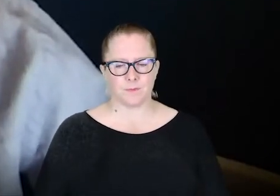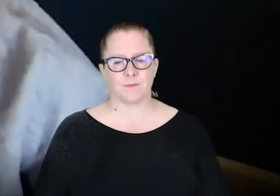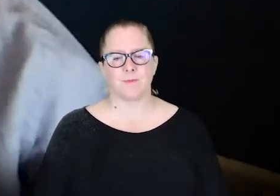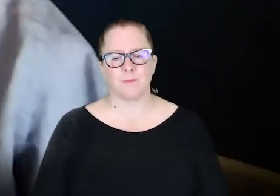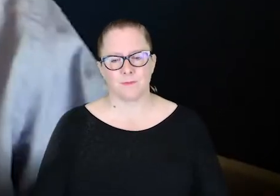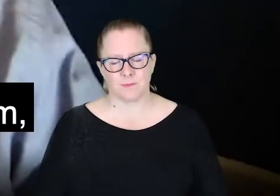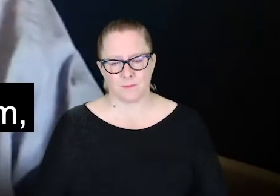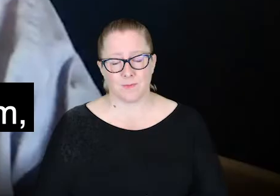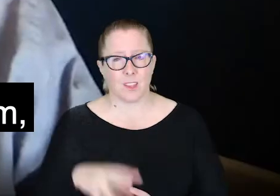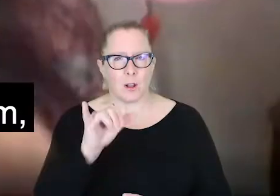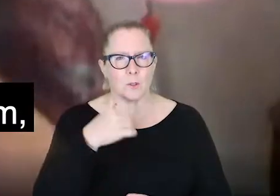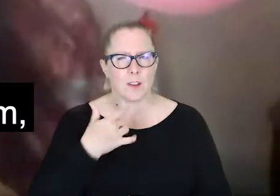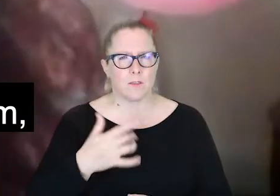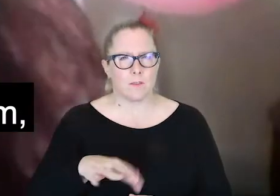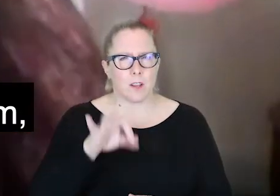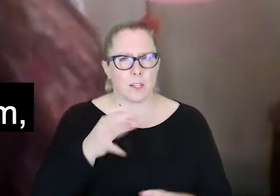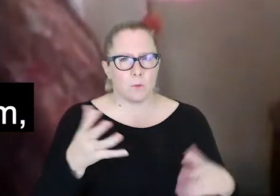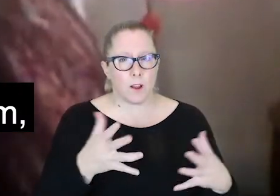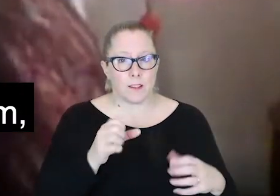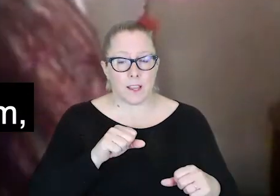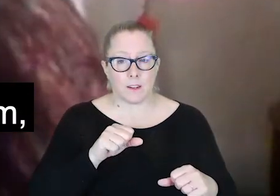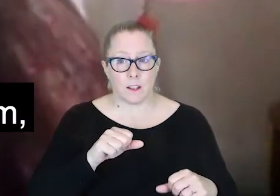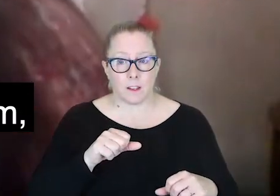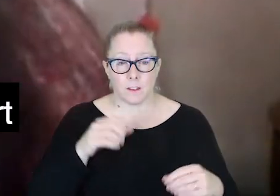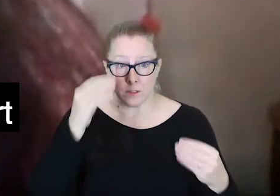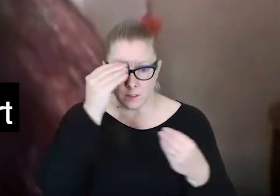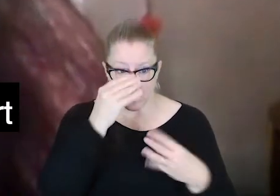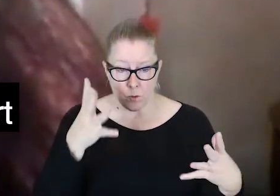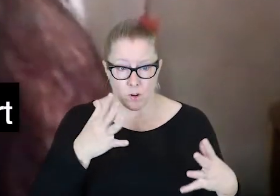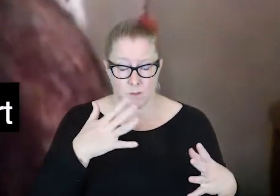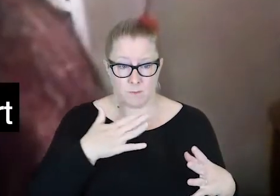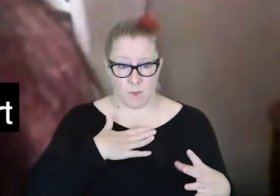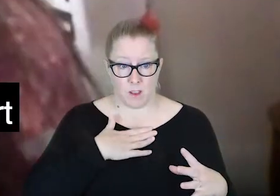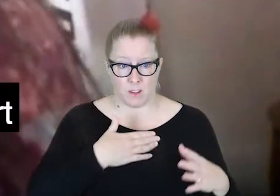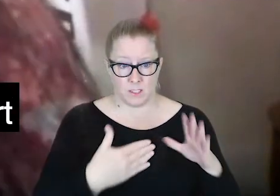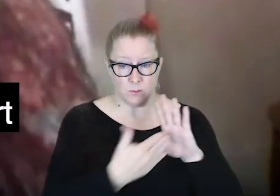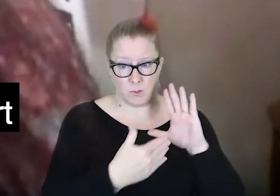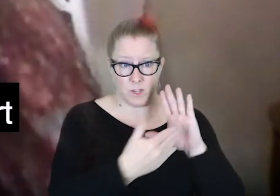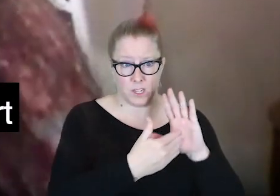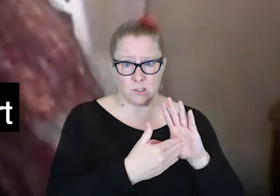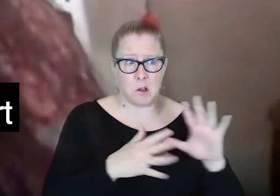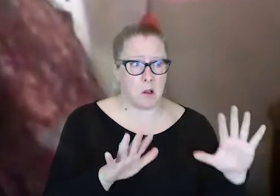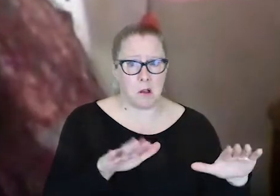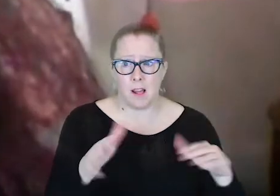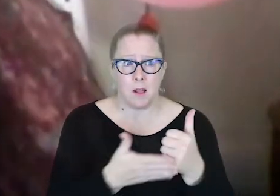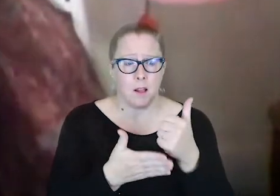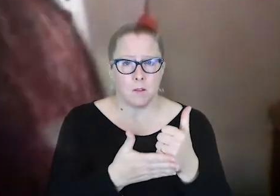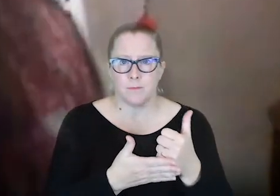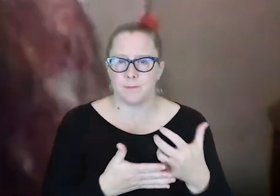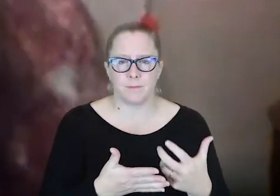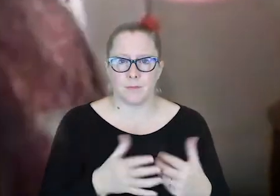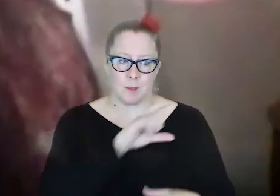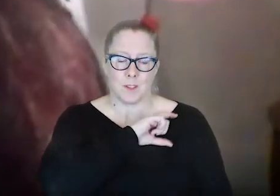feel? And I also find like there's no mechanism which is available where we can report to this kind